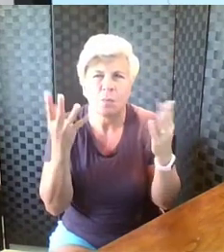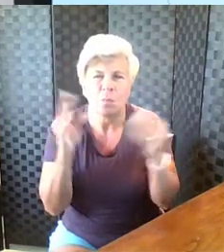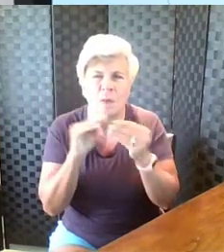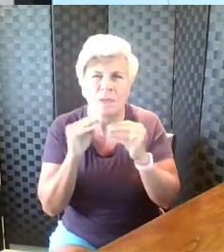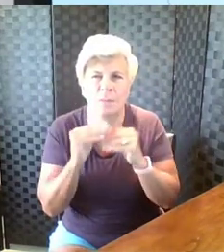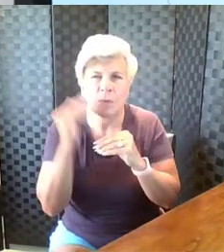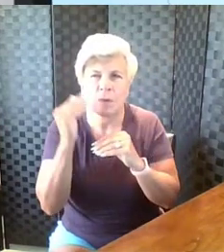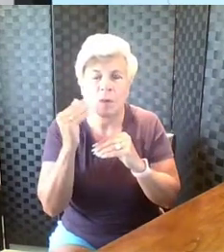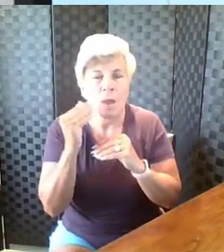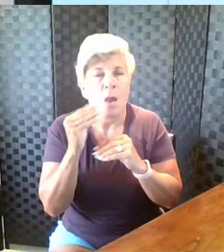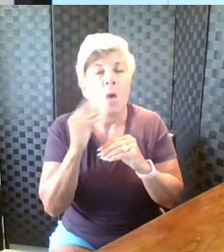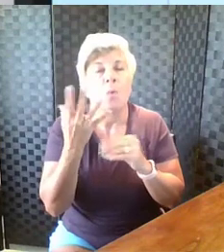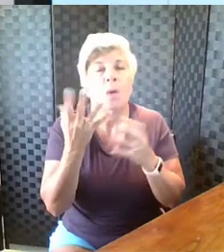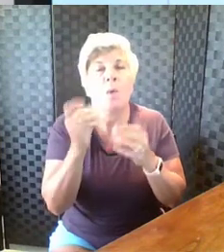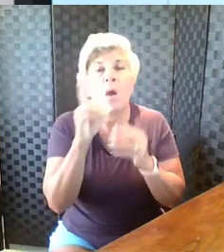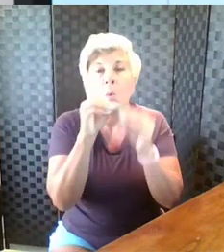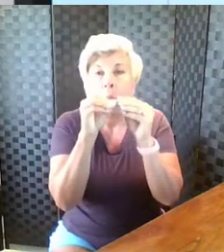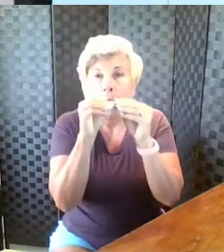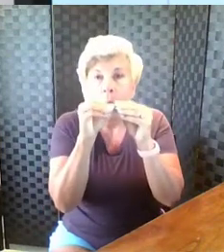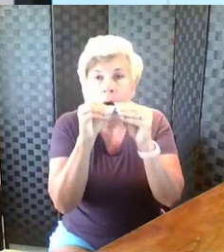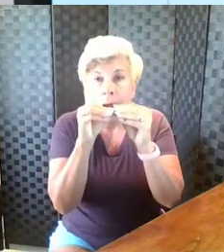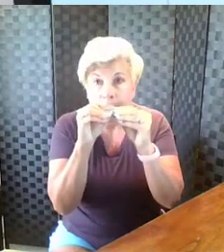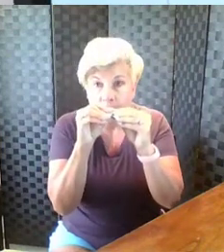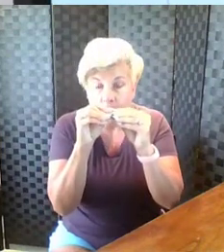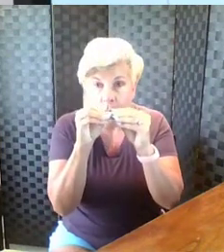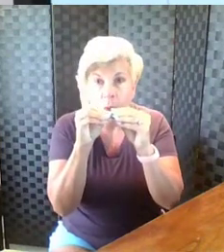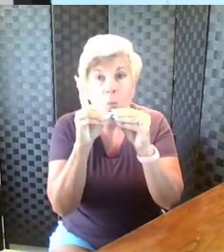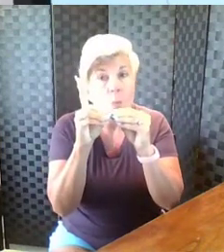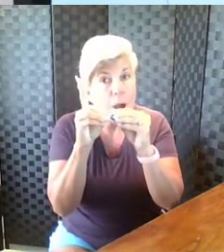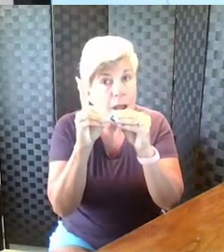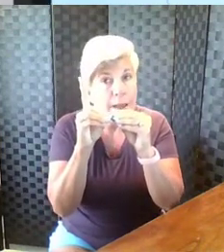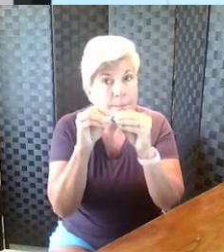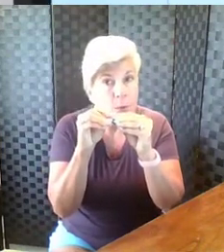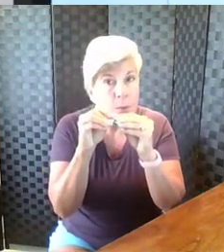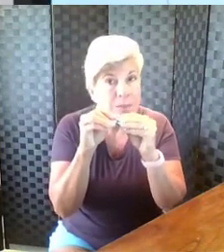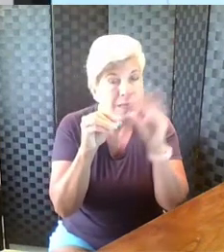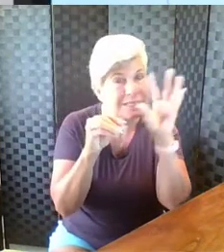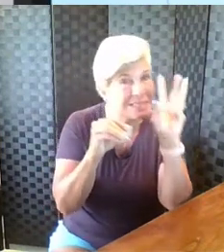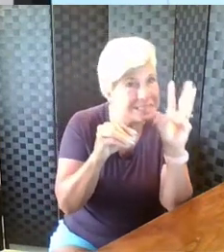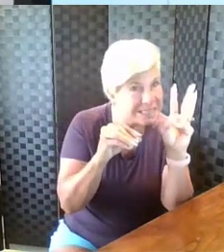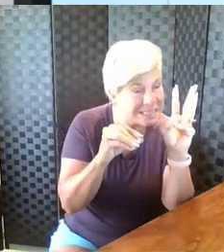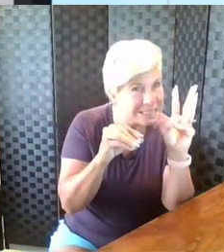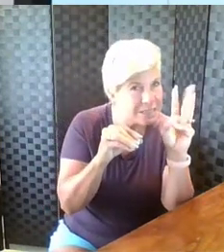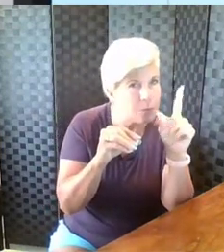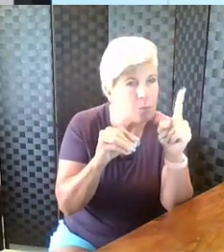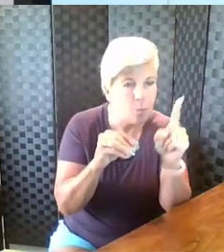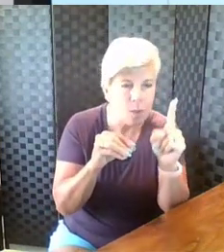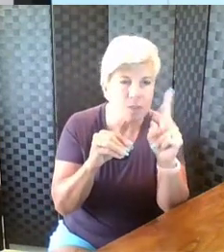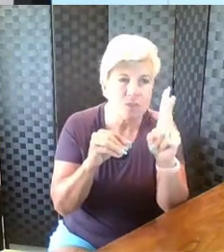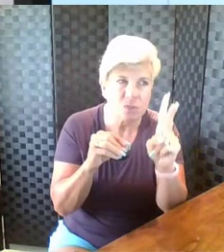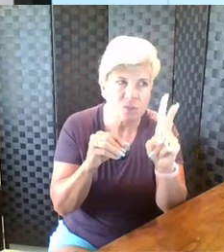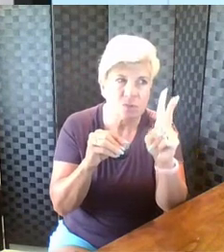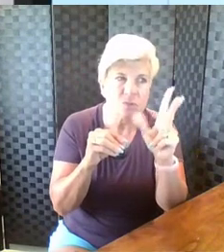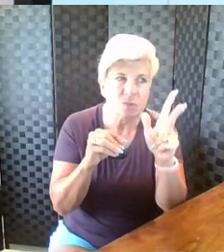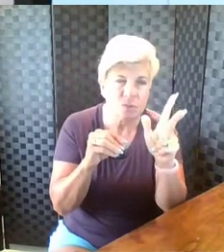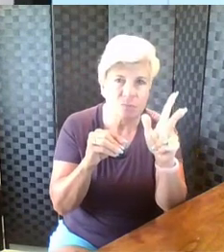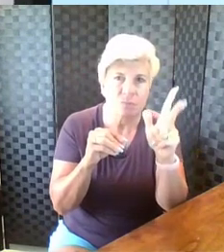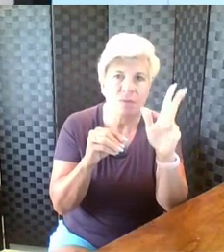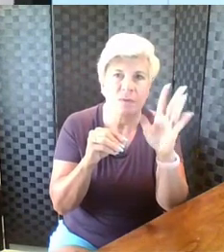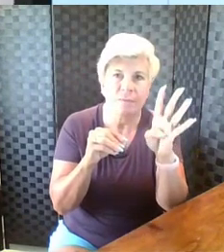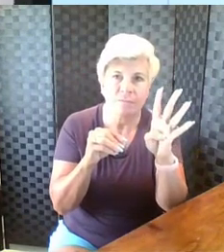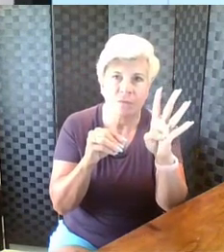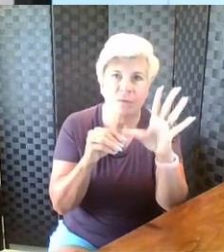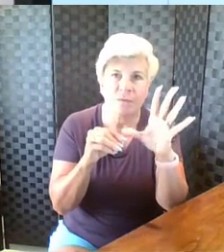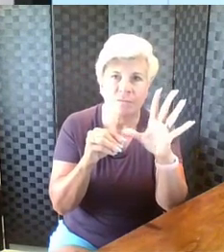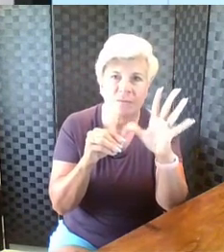today, we just want to go one more greater. Like if we were counting to 6, like what we have, let's do that. 1, 2,